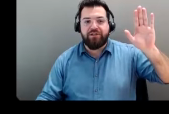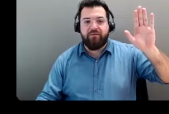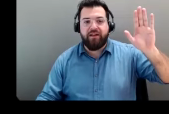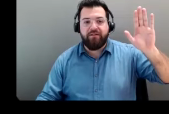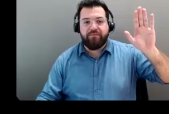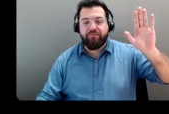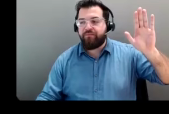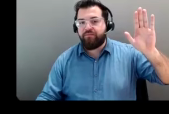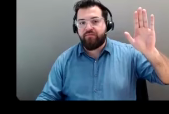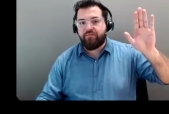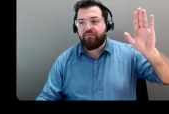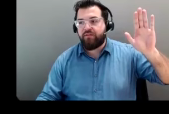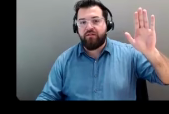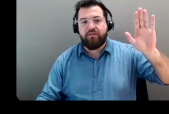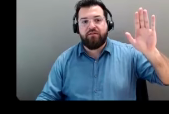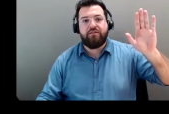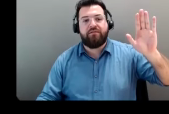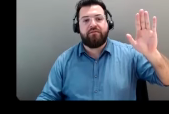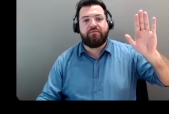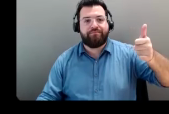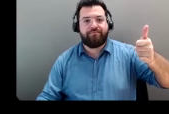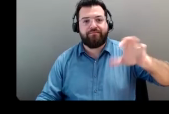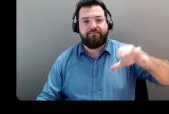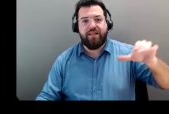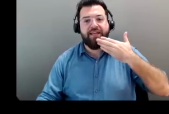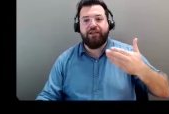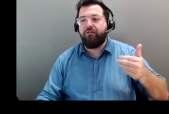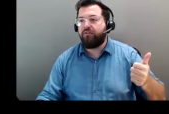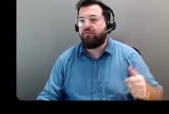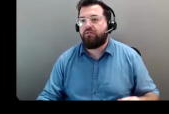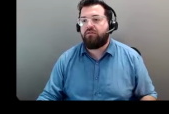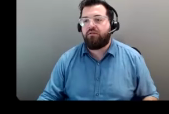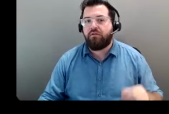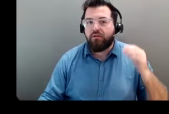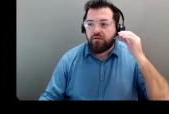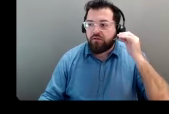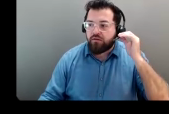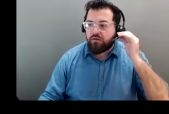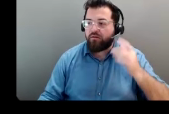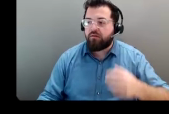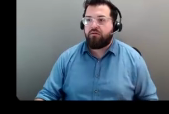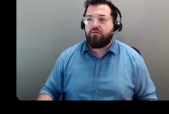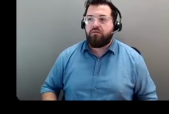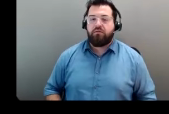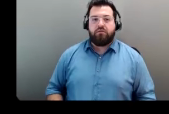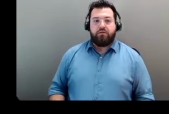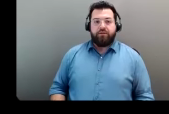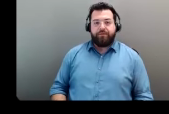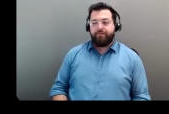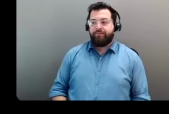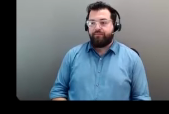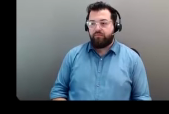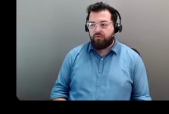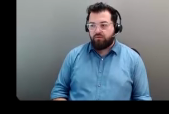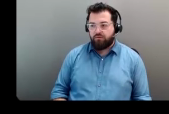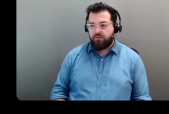the Google closed search captioning assistant. button? Oh, Yeah. yeah, yeah, yeah, for sure. Thank you. Yeah, no problem. Let